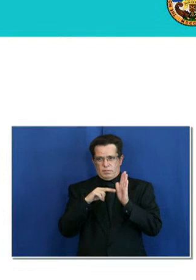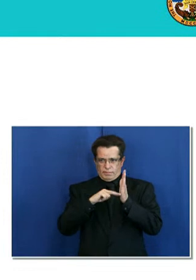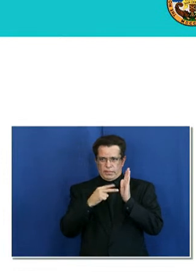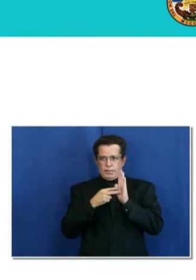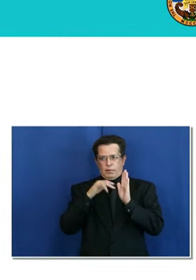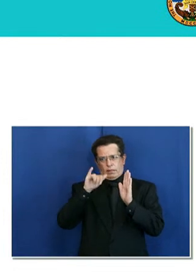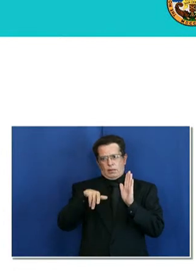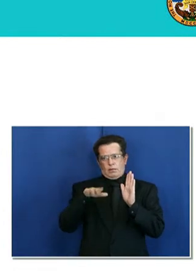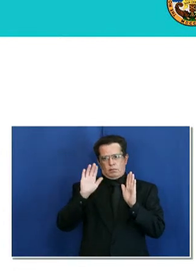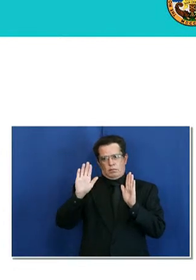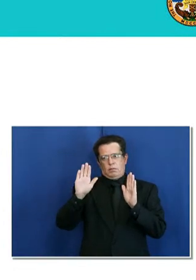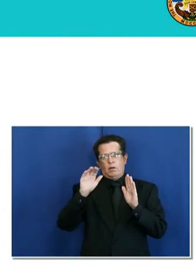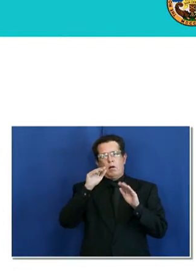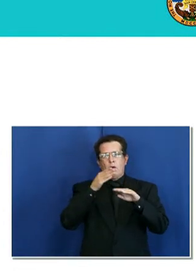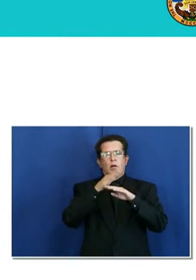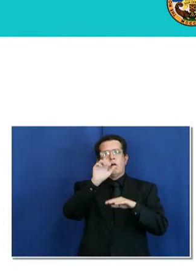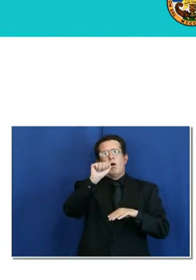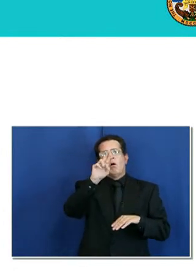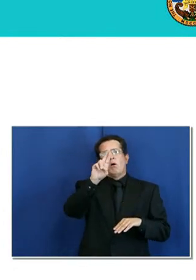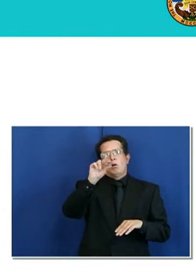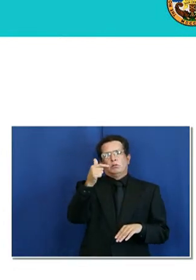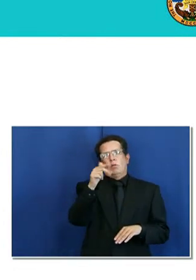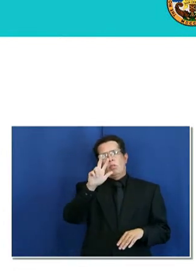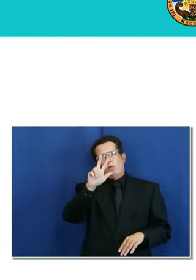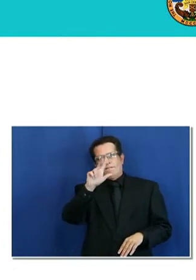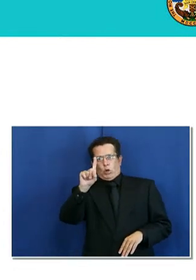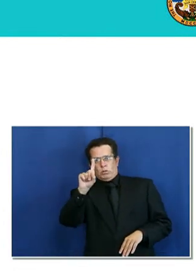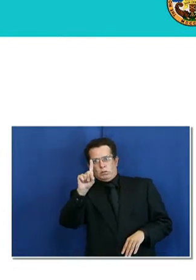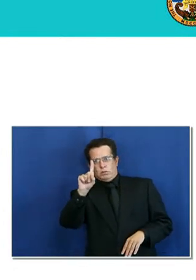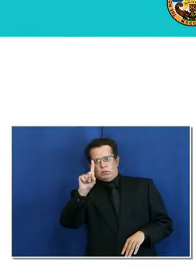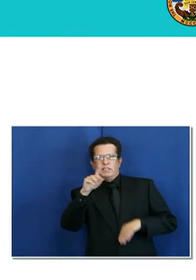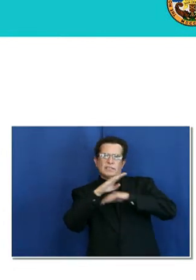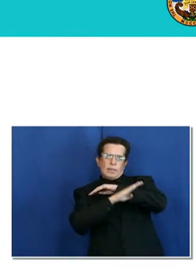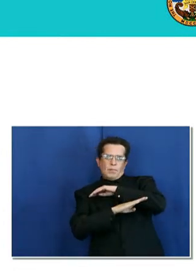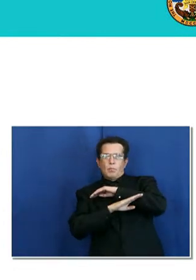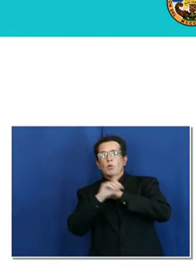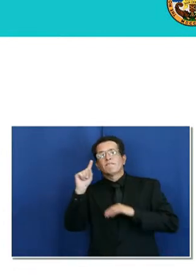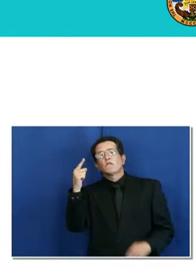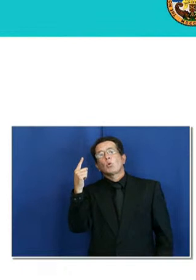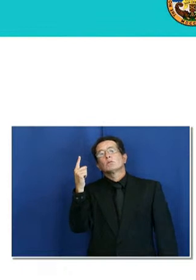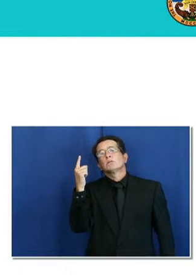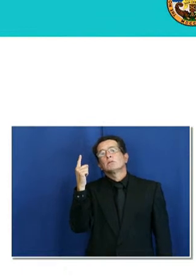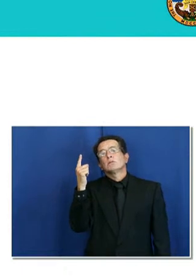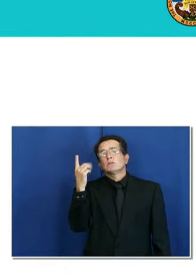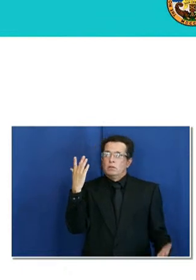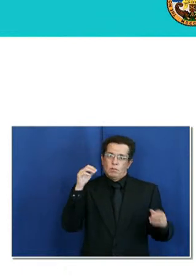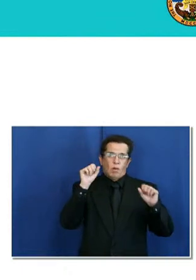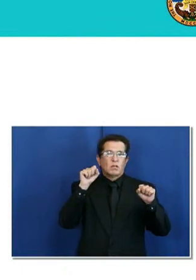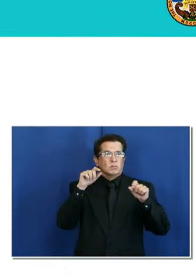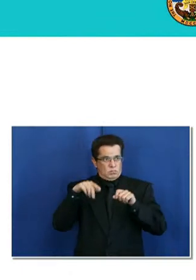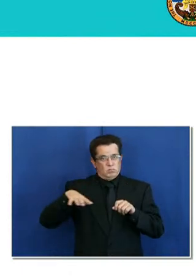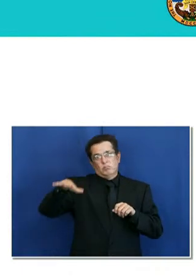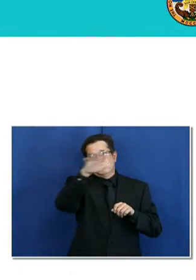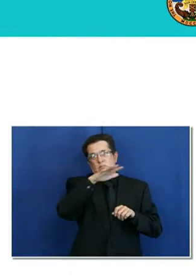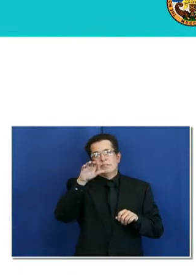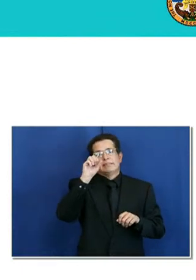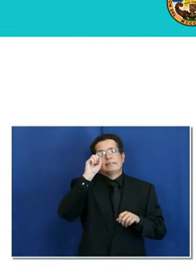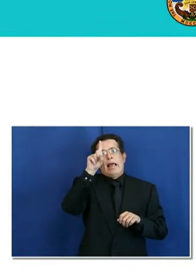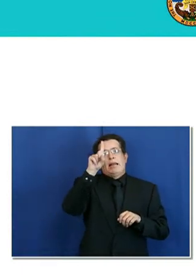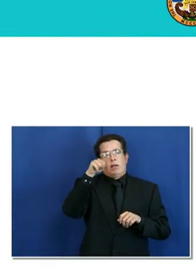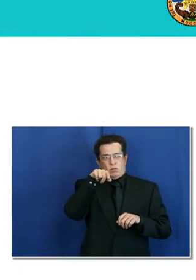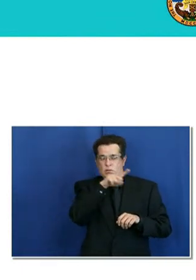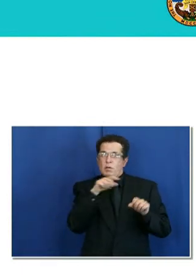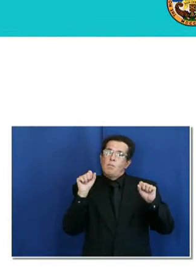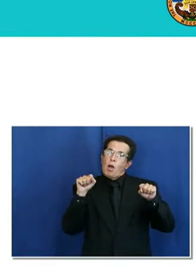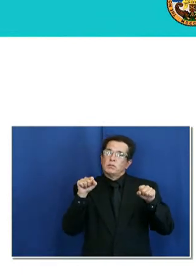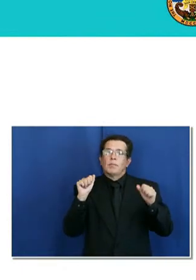mean that after August 31st, which is September 1st and a Tuesday, San Diego County schools should be